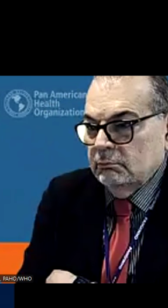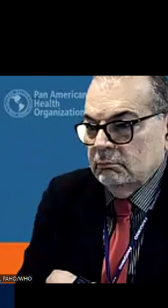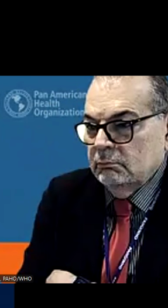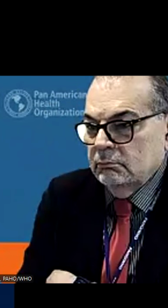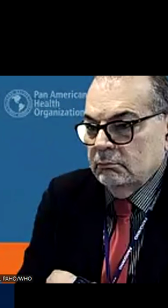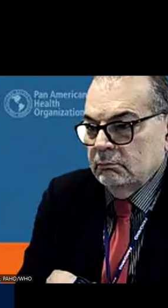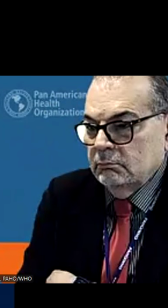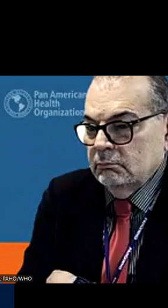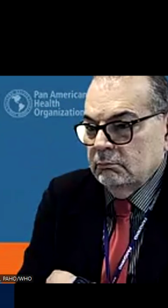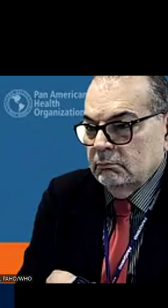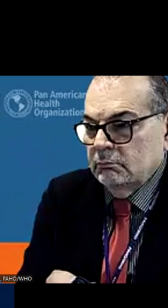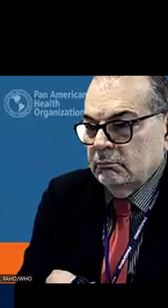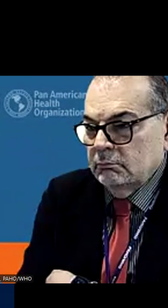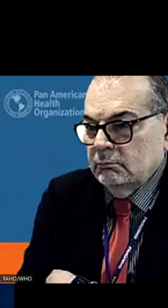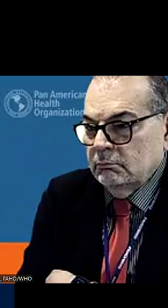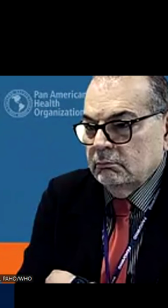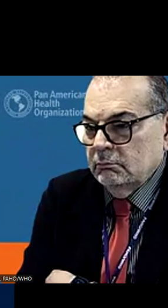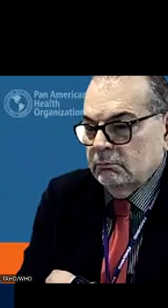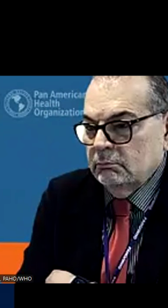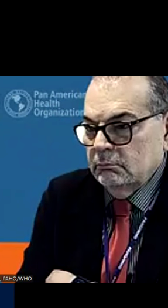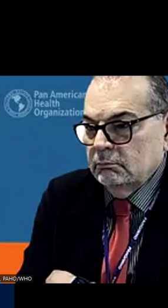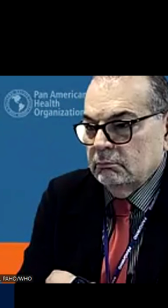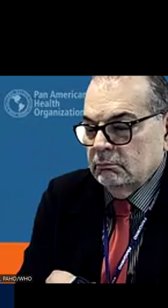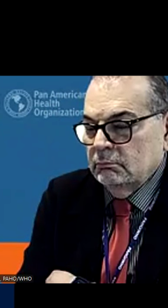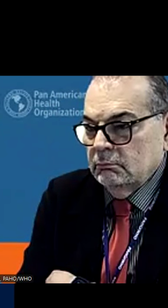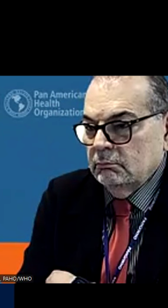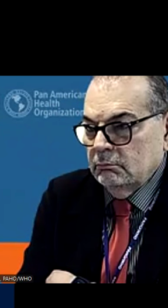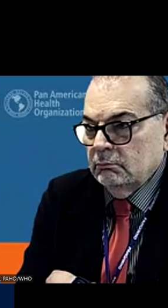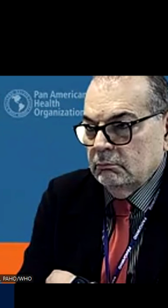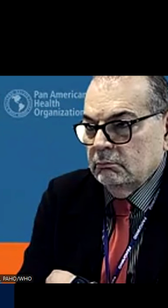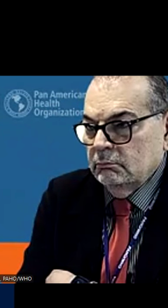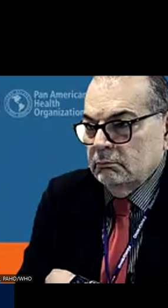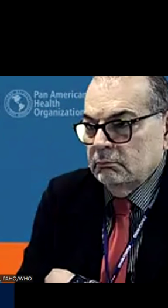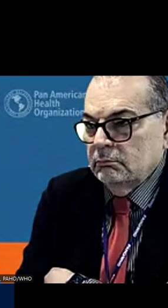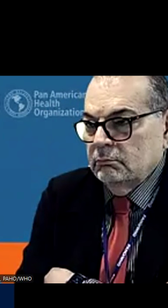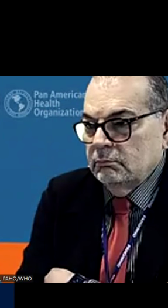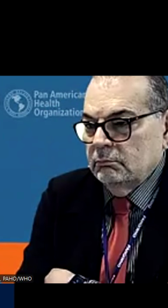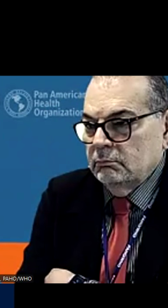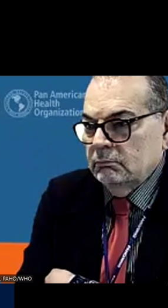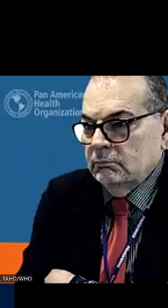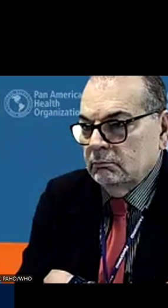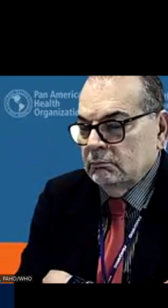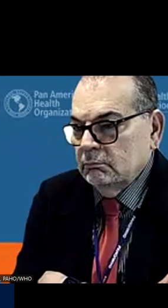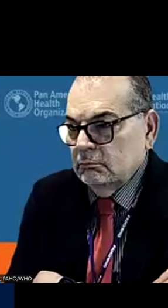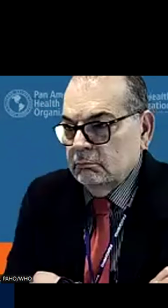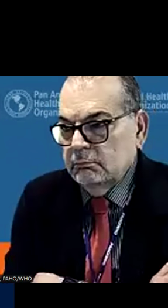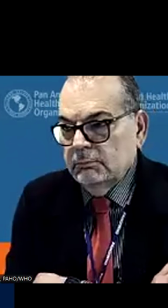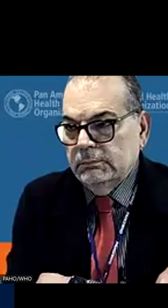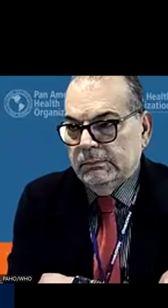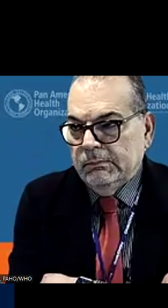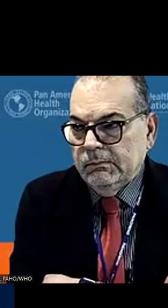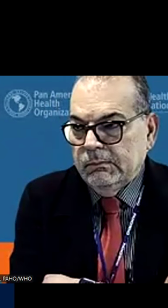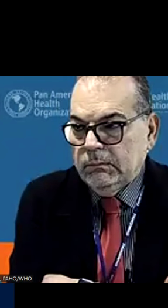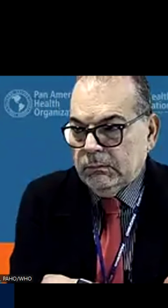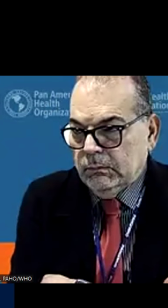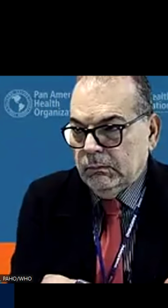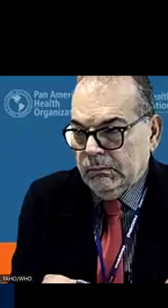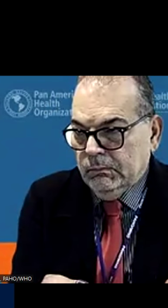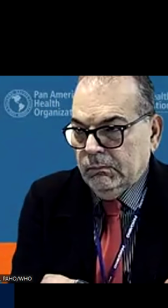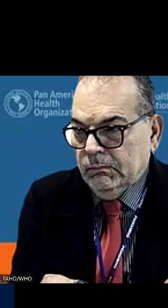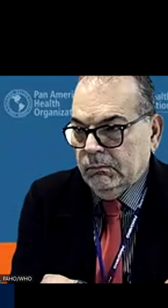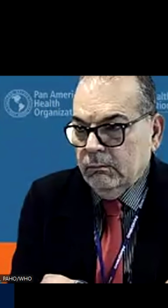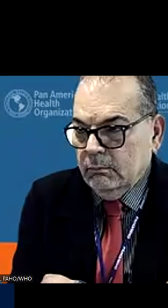because our future world is literally standing on those experiences. The stories would tell us what went wrong,